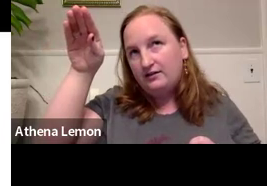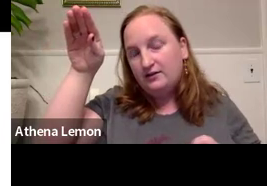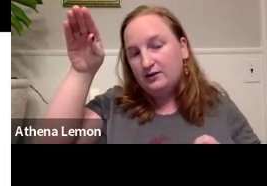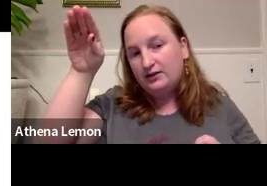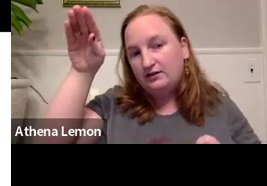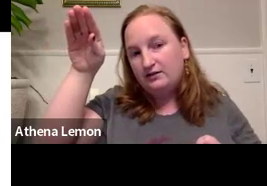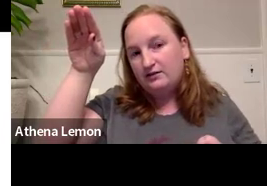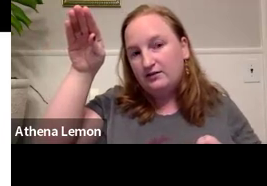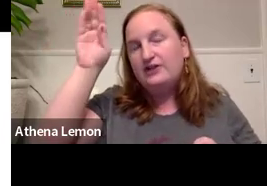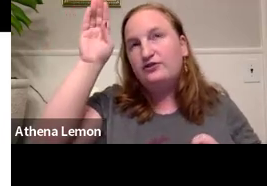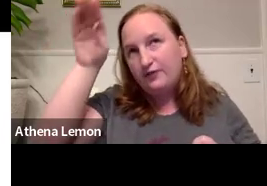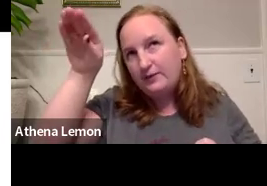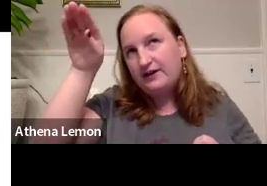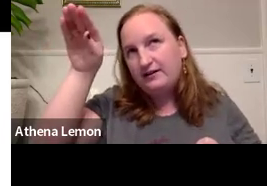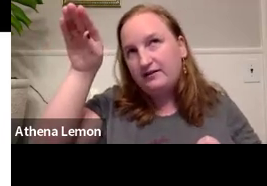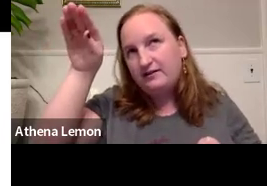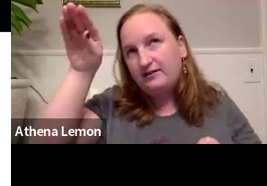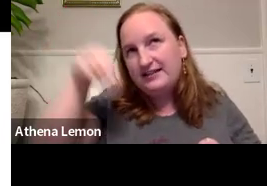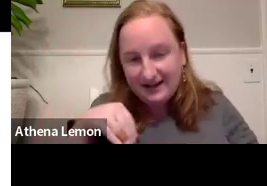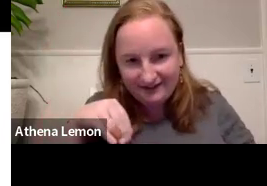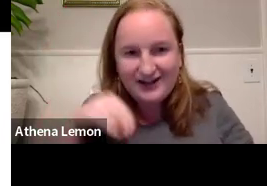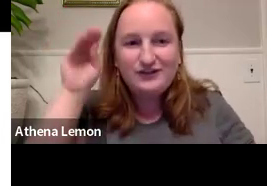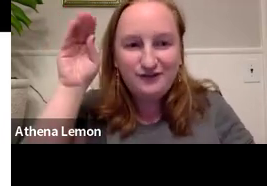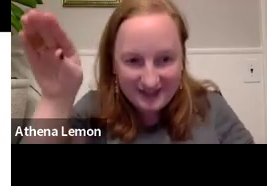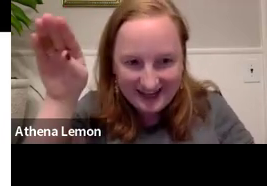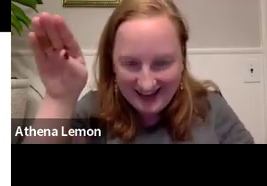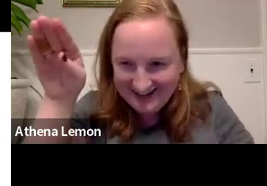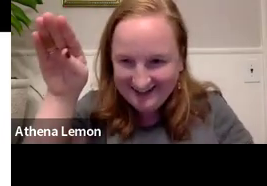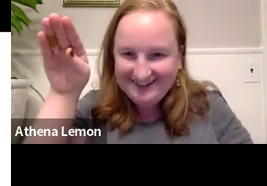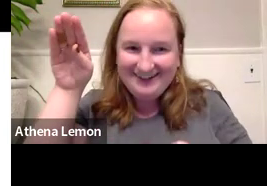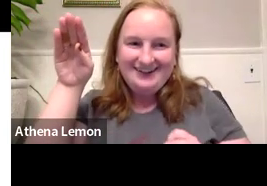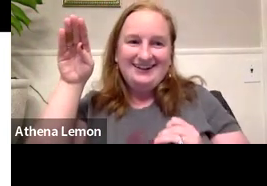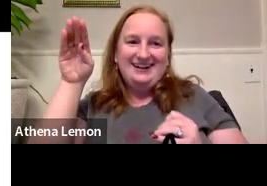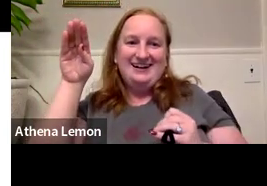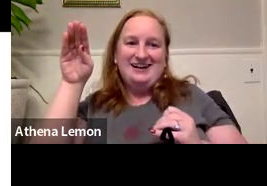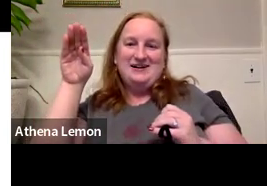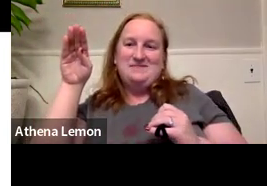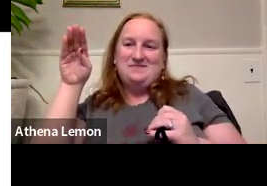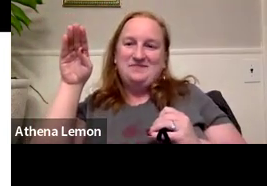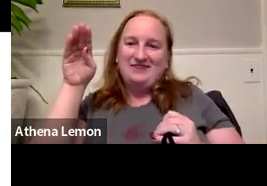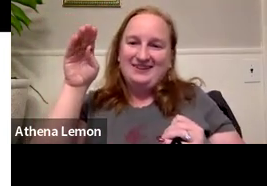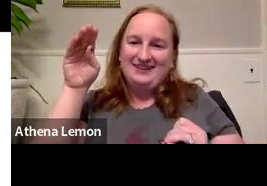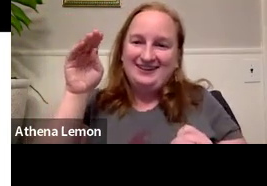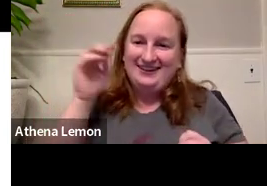hydrophobic, hold on, hydrophobic tail, hydrophilic head,